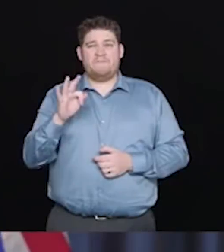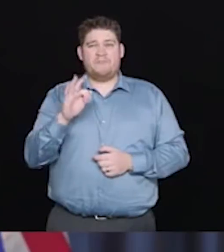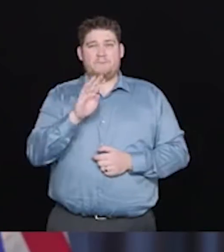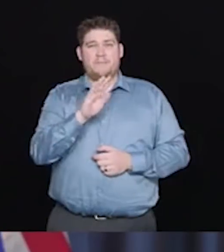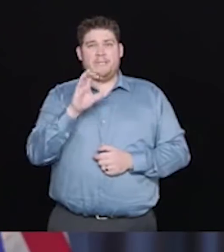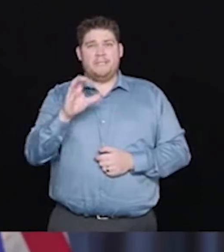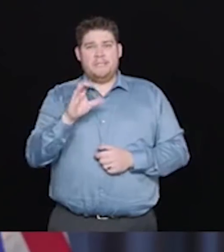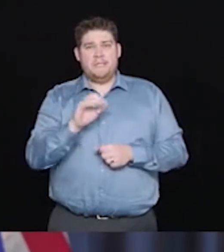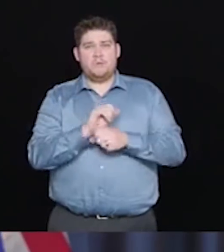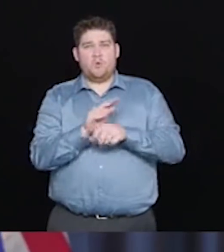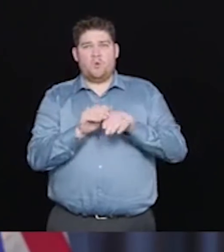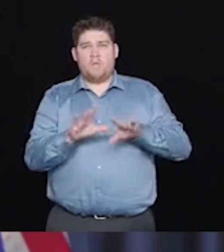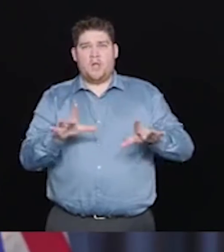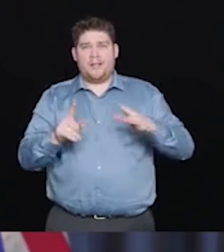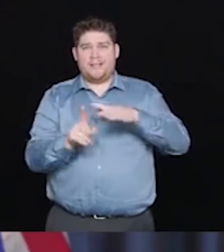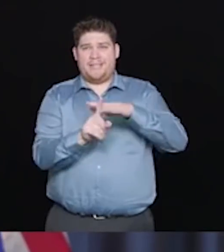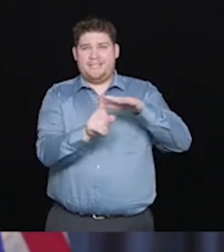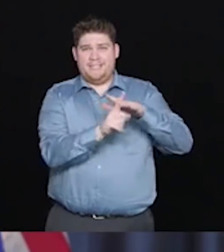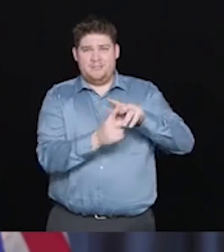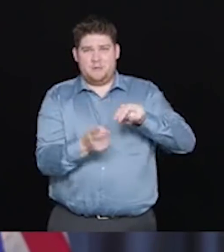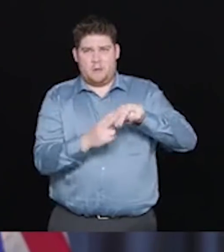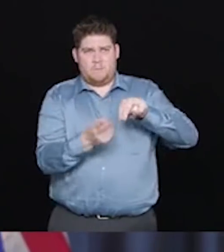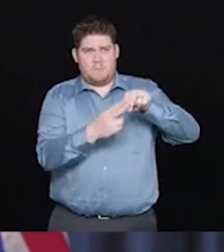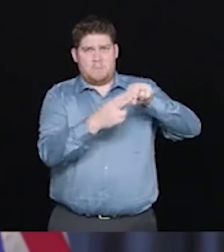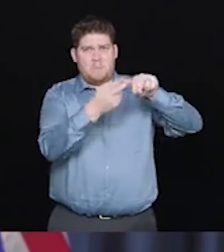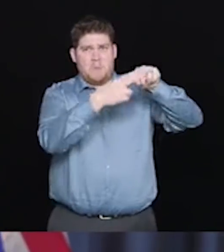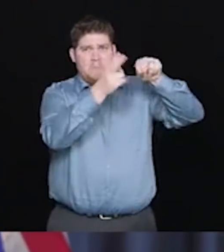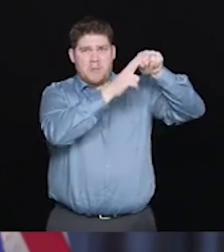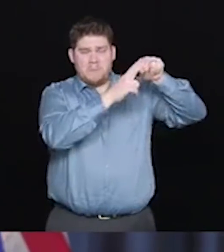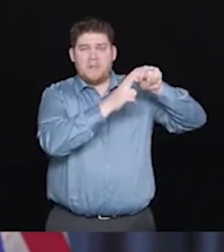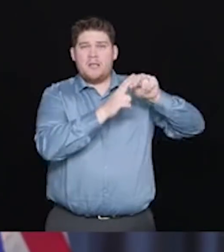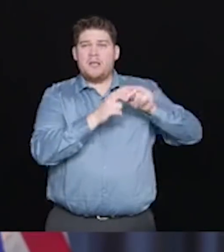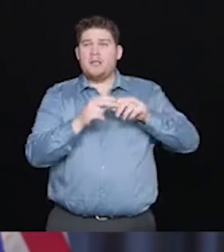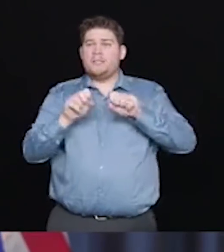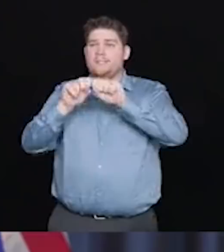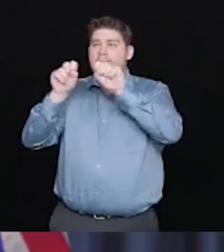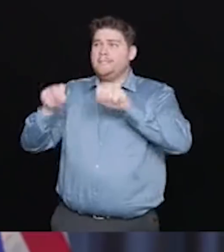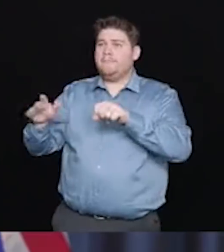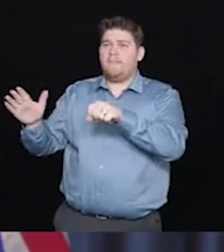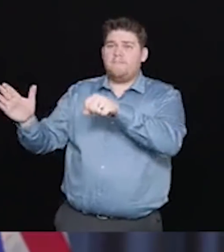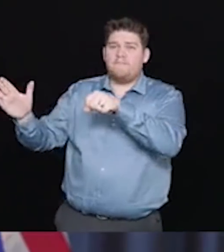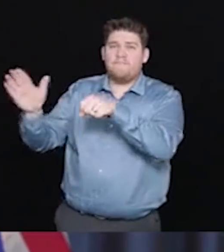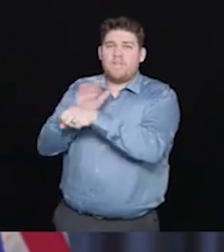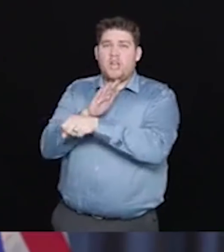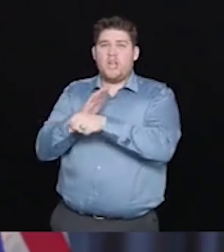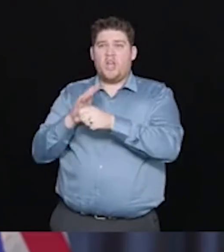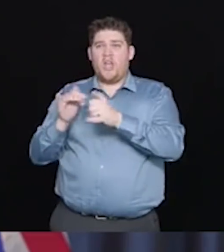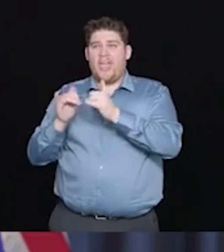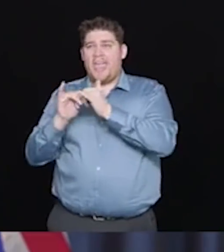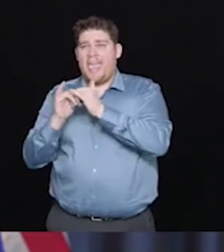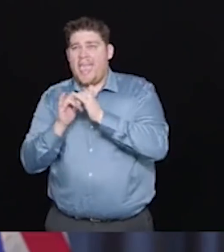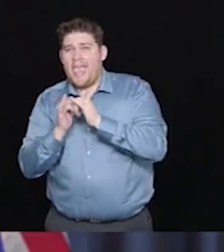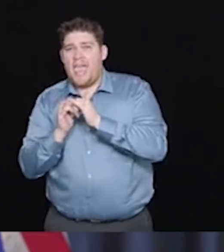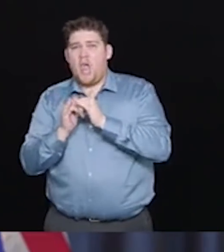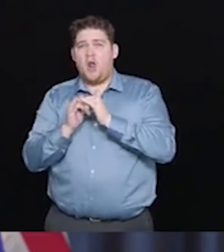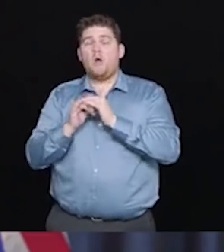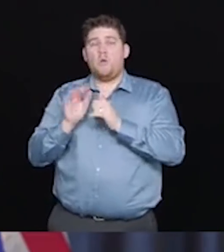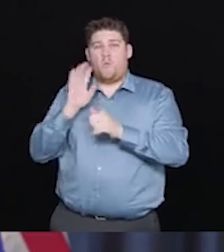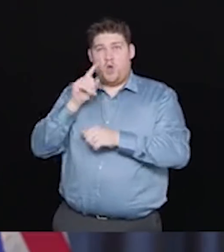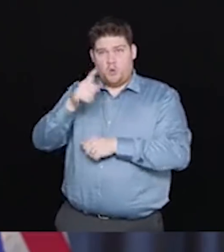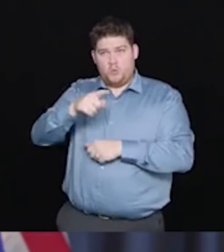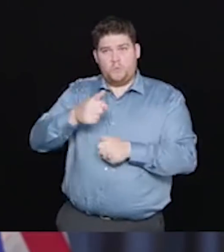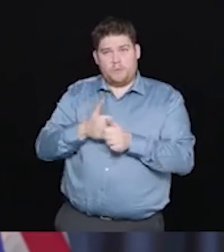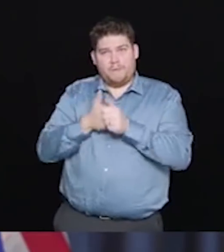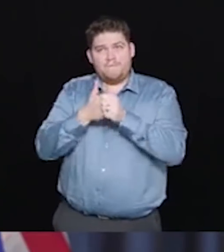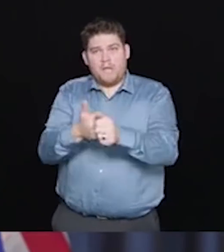Yes, there absolutely is. This is something that is near and dear to my heart for a long time. Looking at what happened